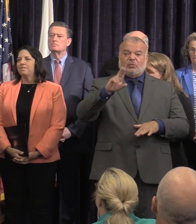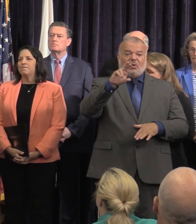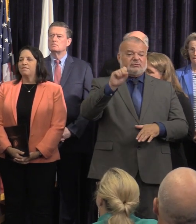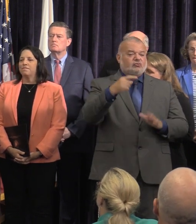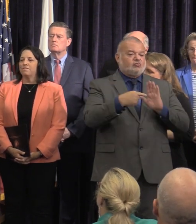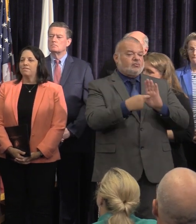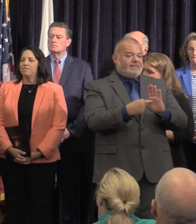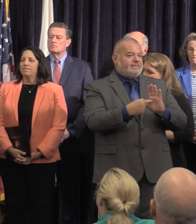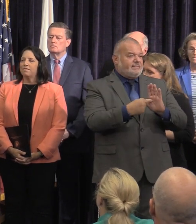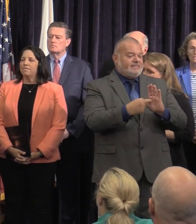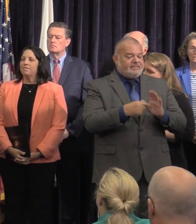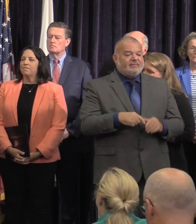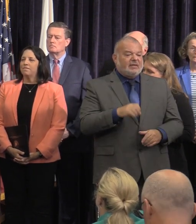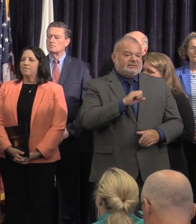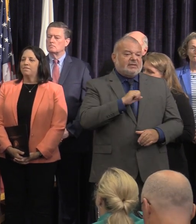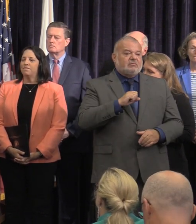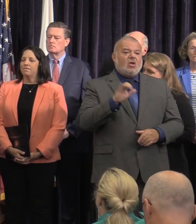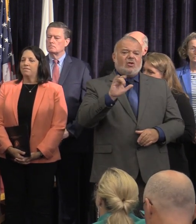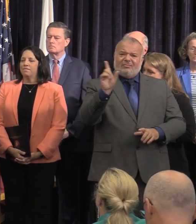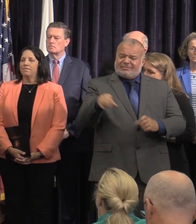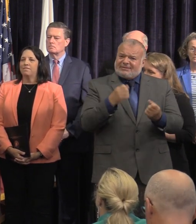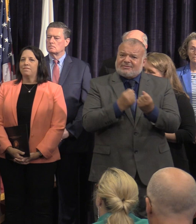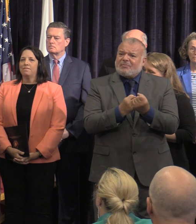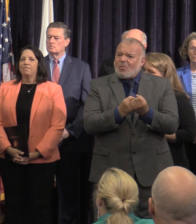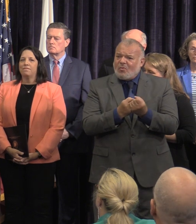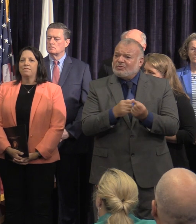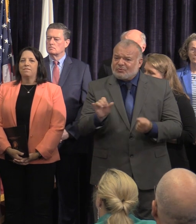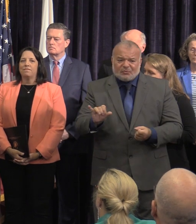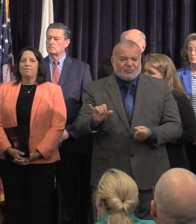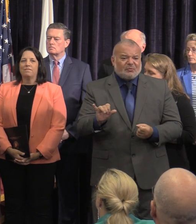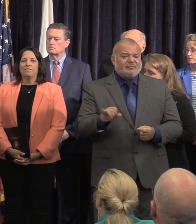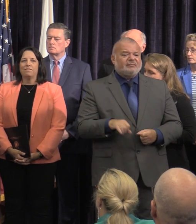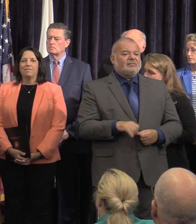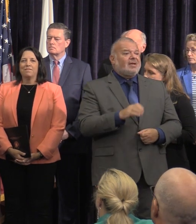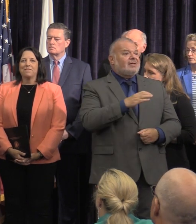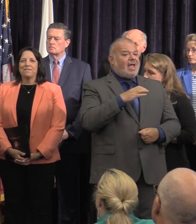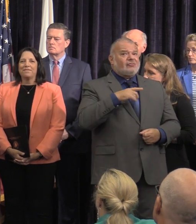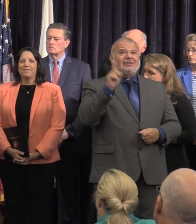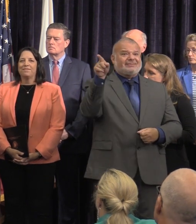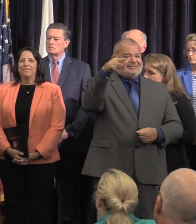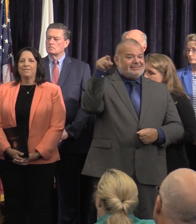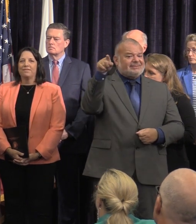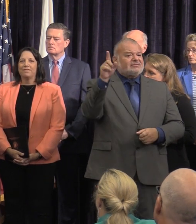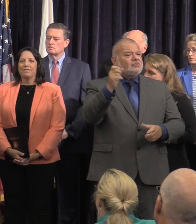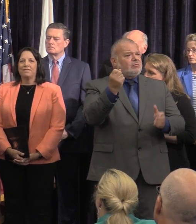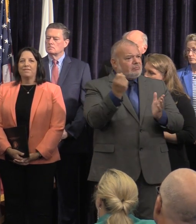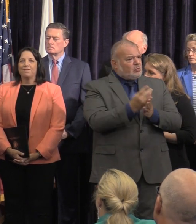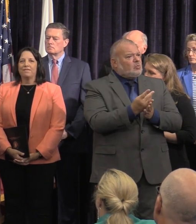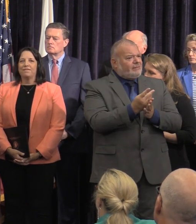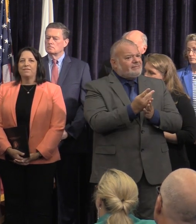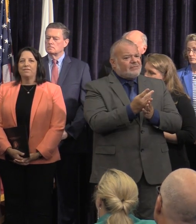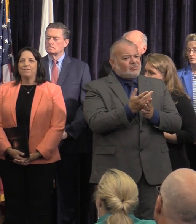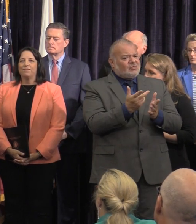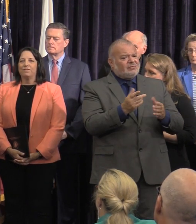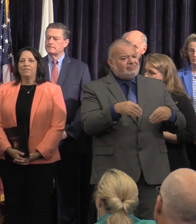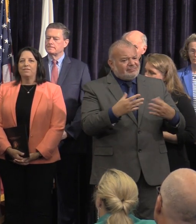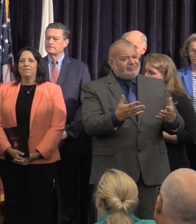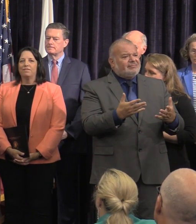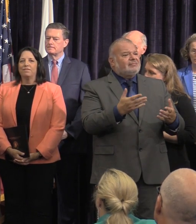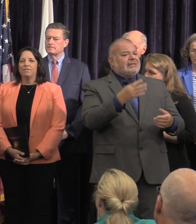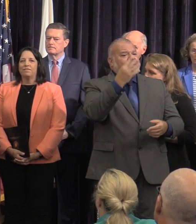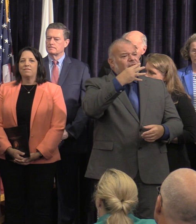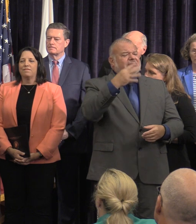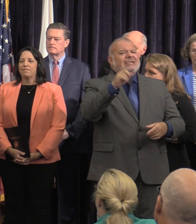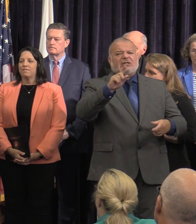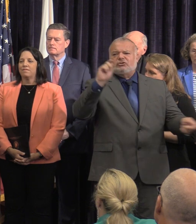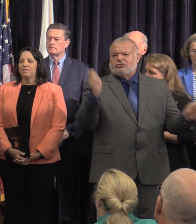needs. We need all of Congress to follow their lead and support long overdue immigration reform, the